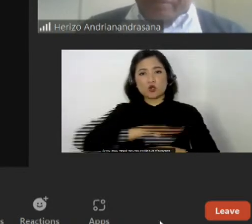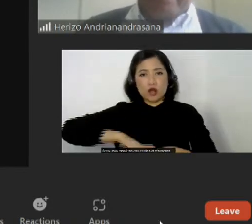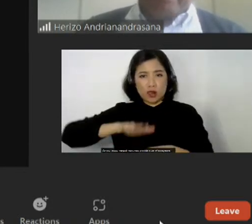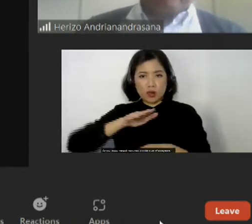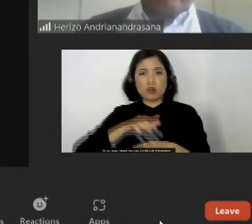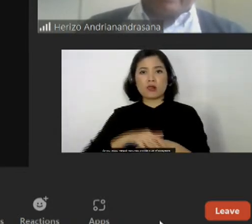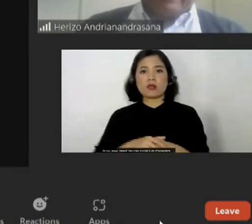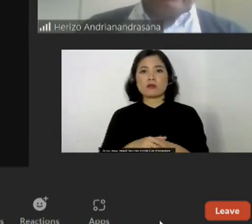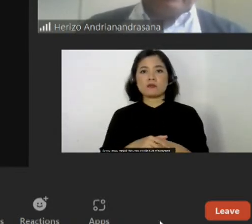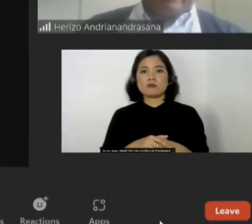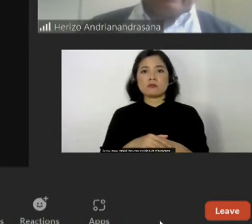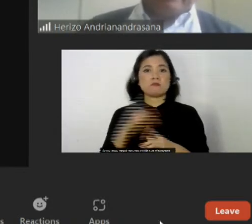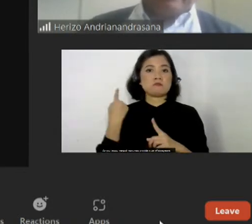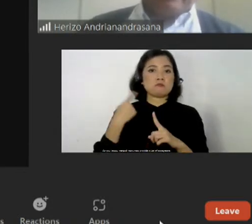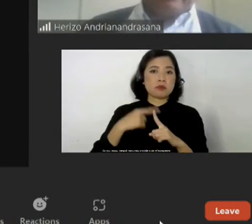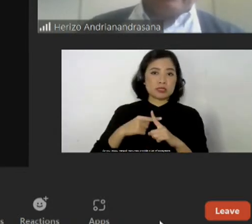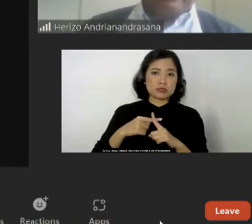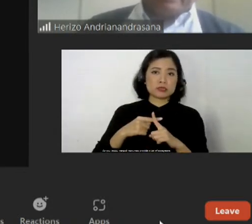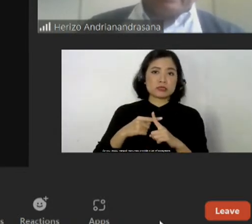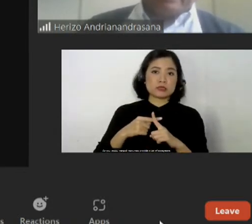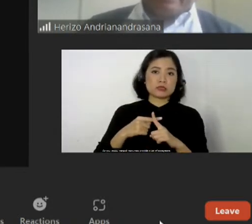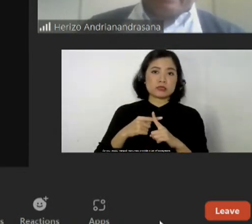and on marine